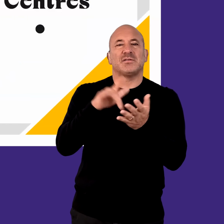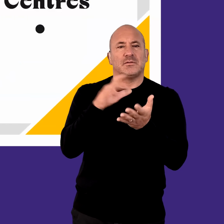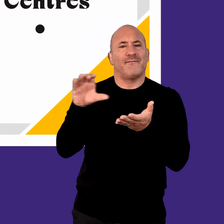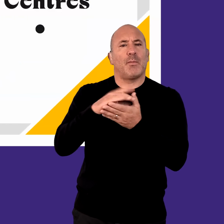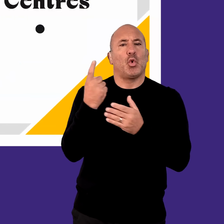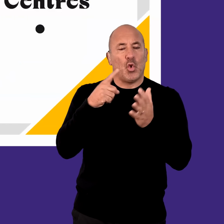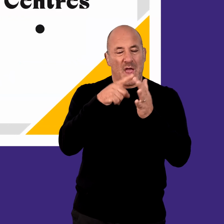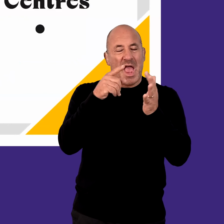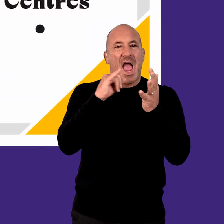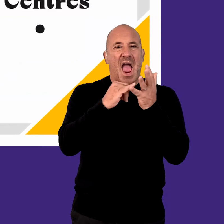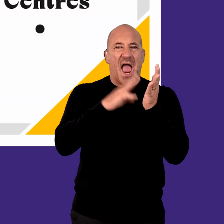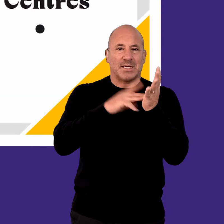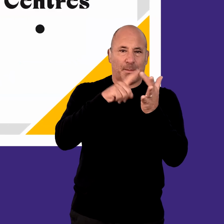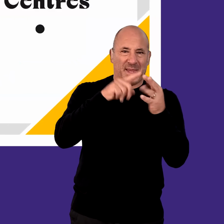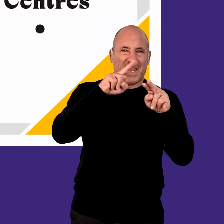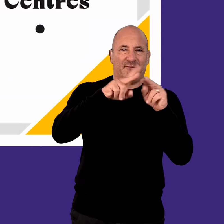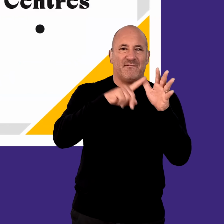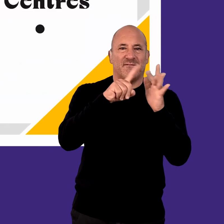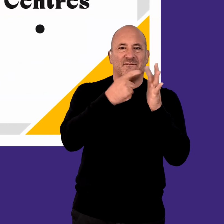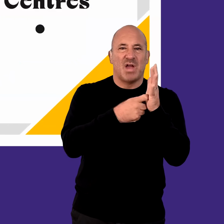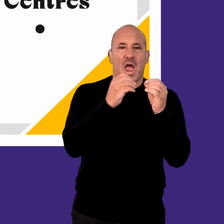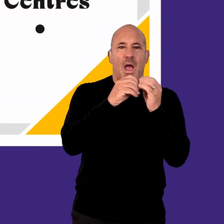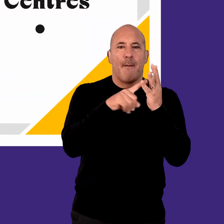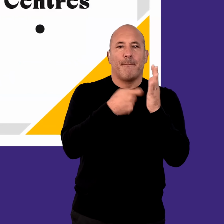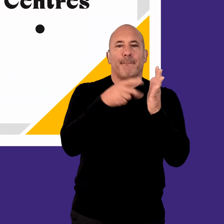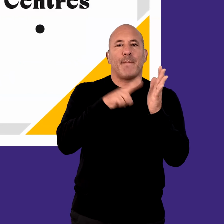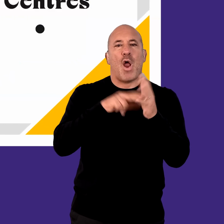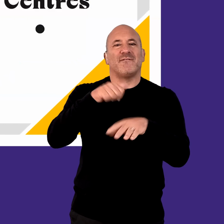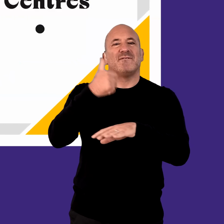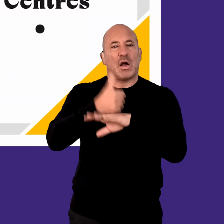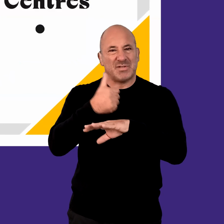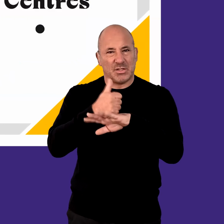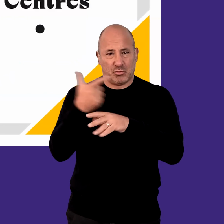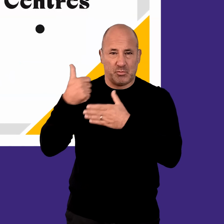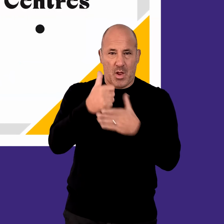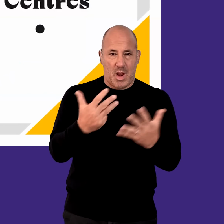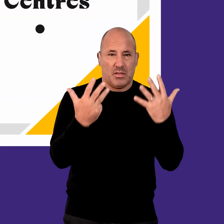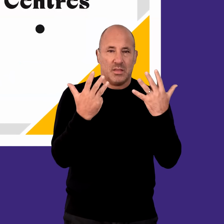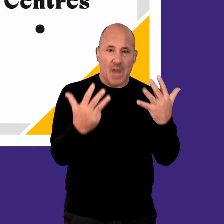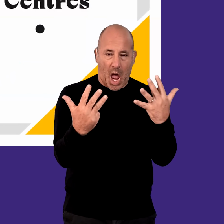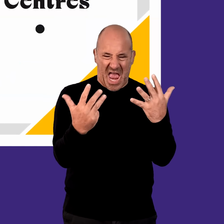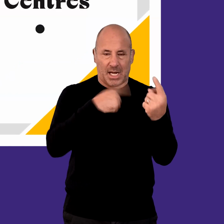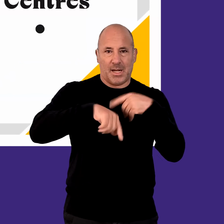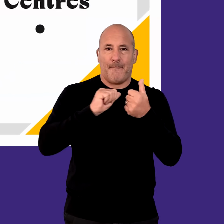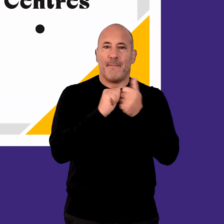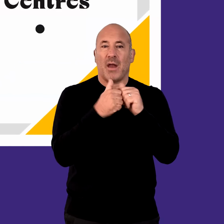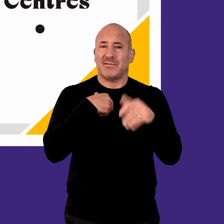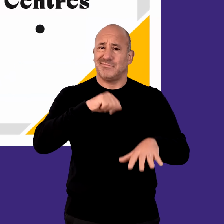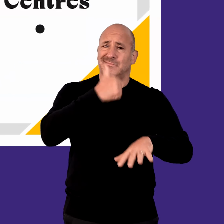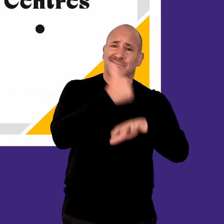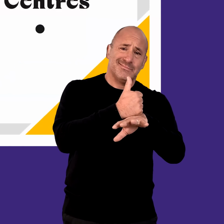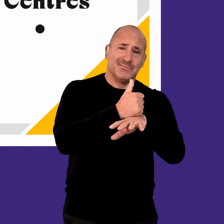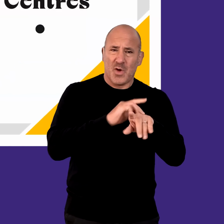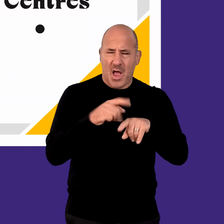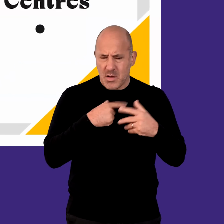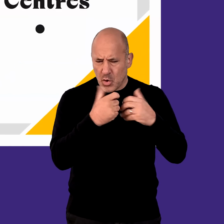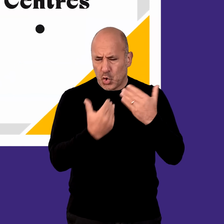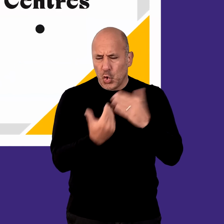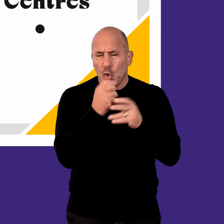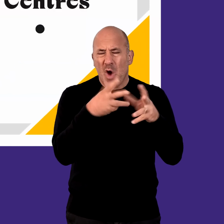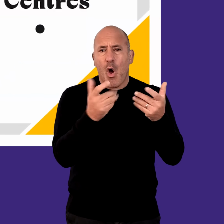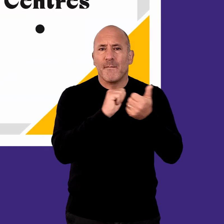Fairbairn Foundation to support 9 founding partners of the network to explore new models of partnership. As a group of